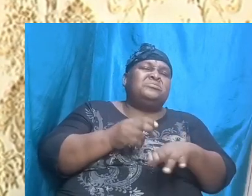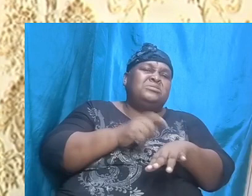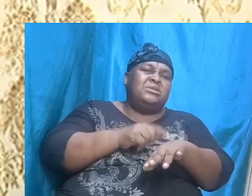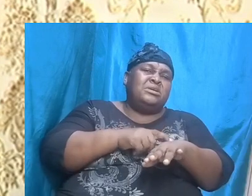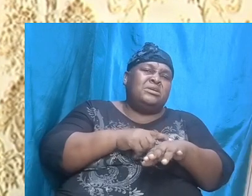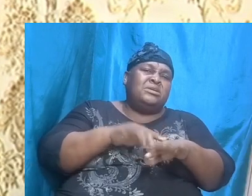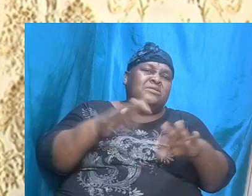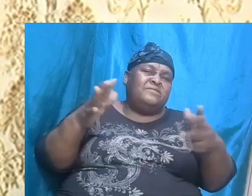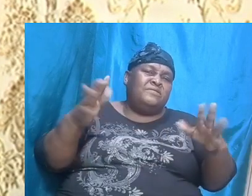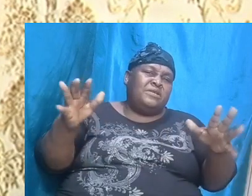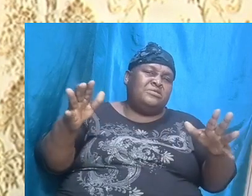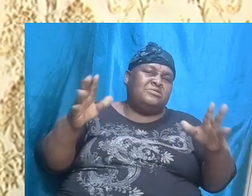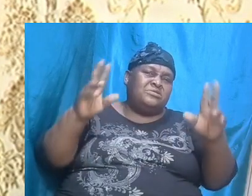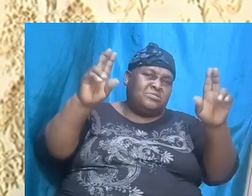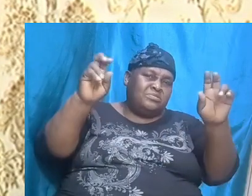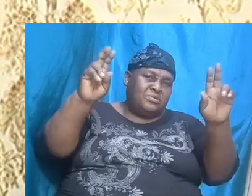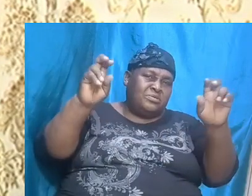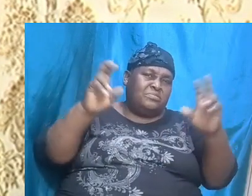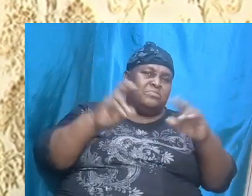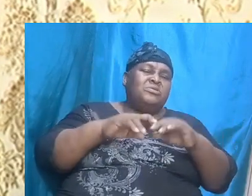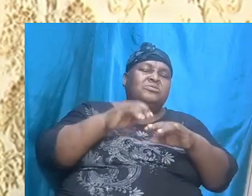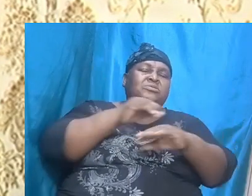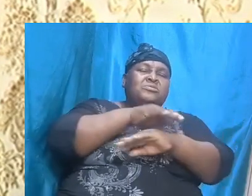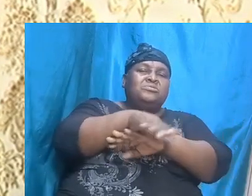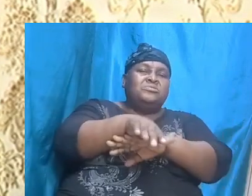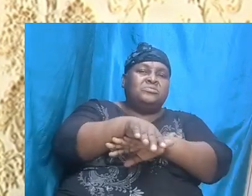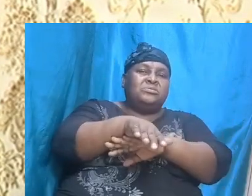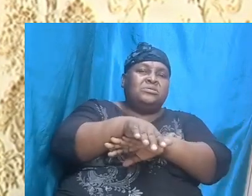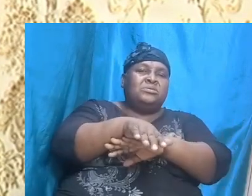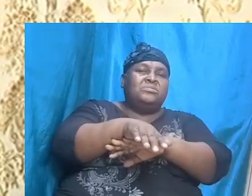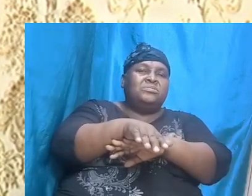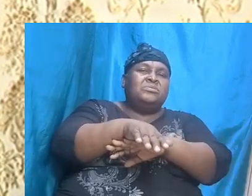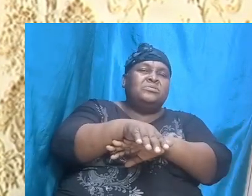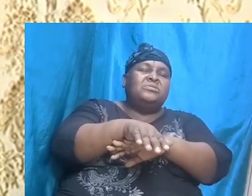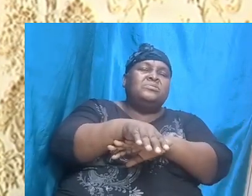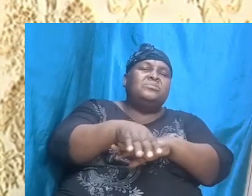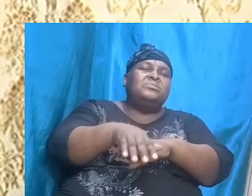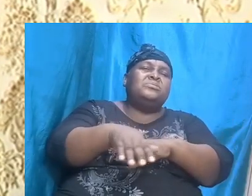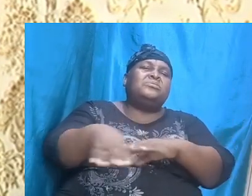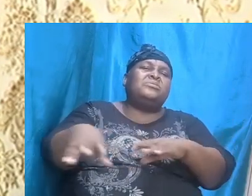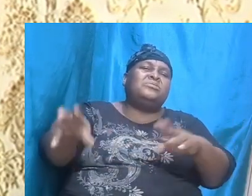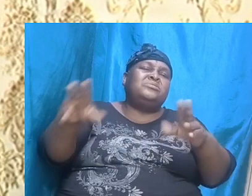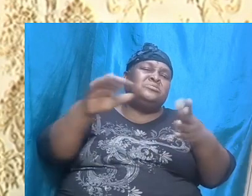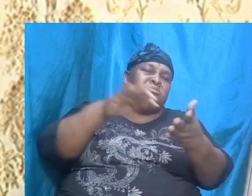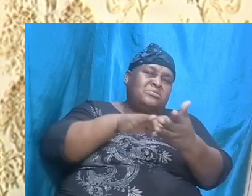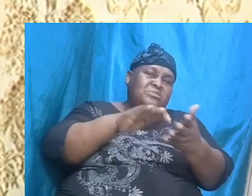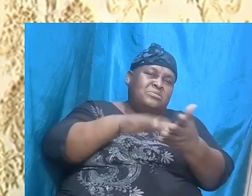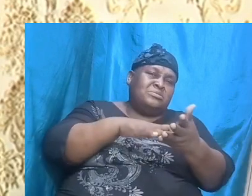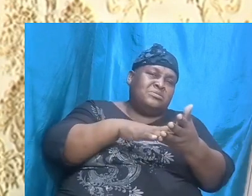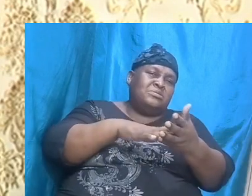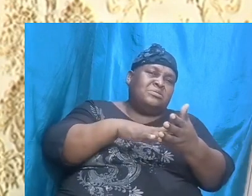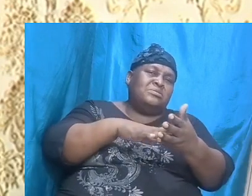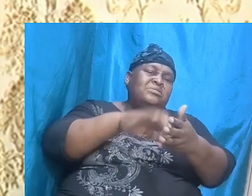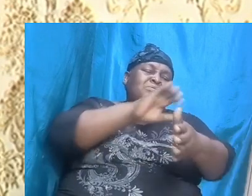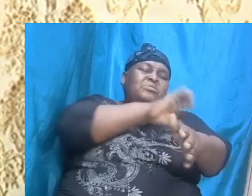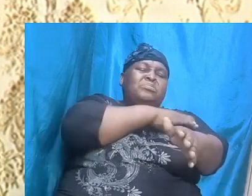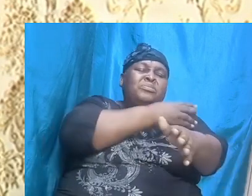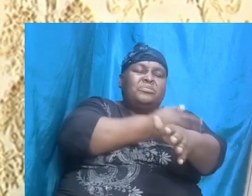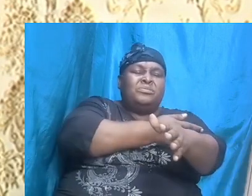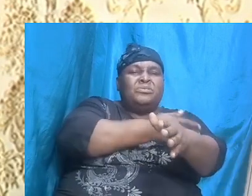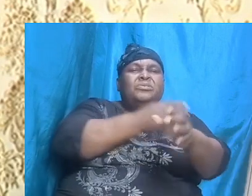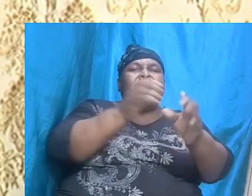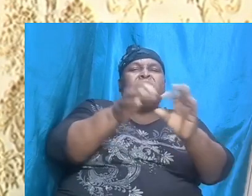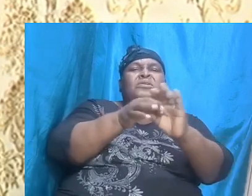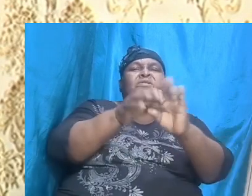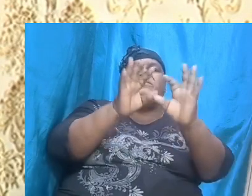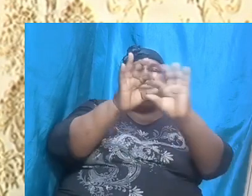topic. But until then, tonight, we are just going to be covering a small subject, you know, topic, the power of unity, something that I